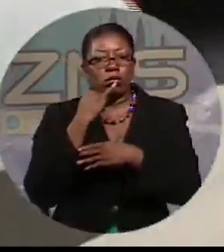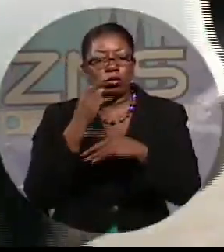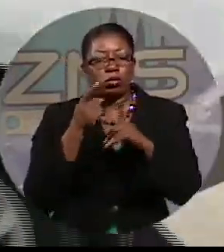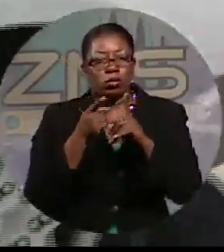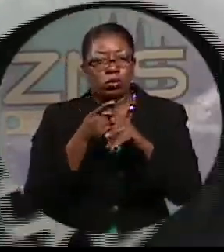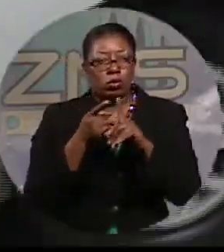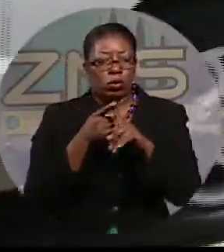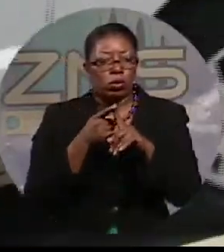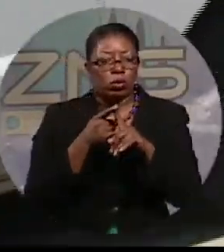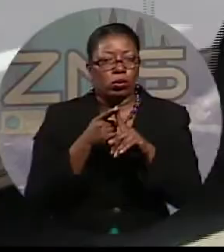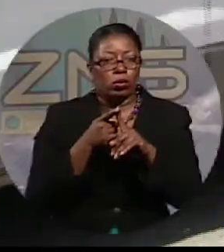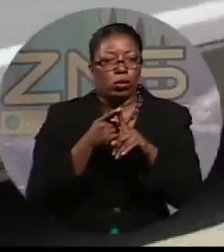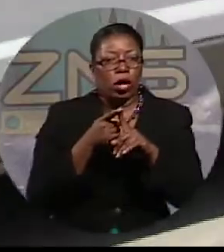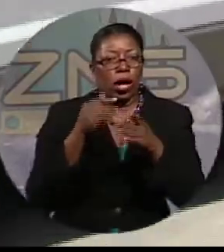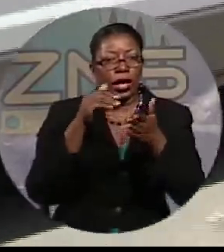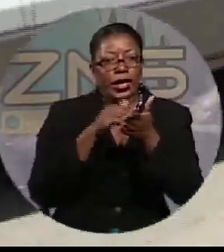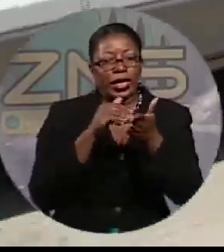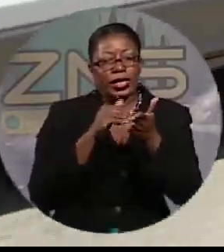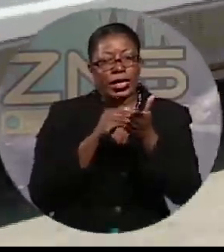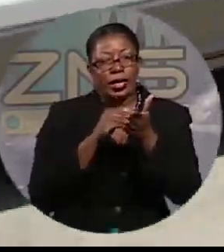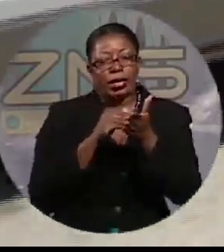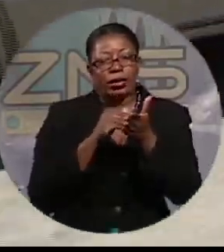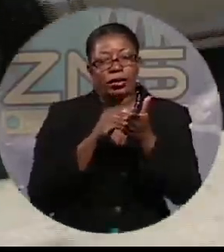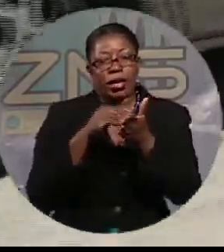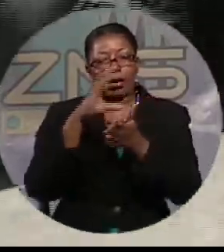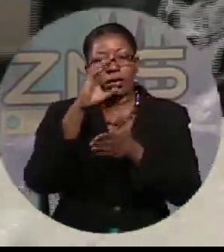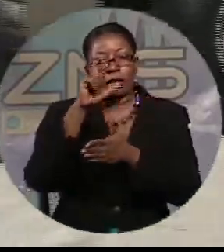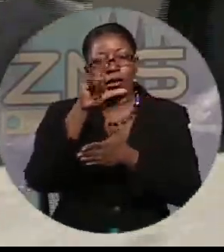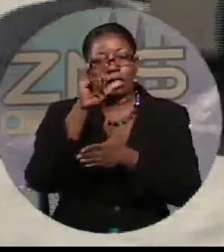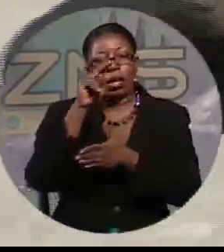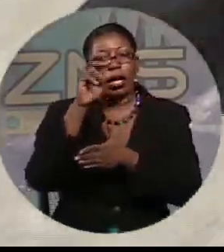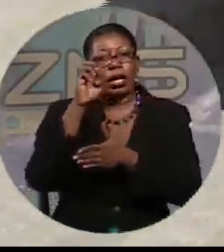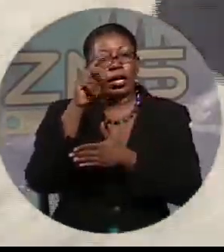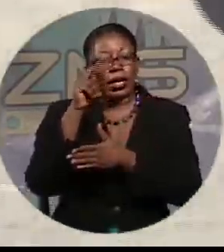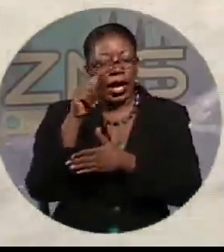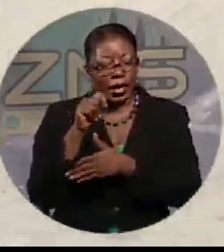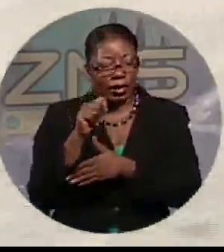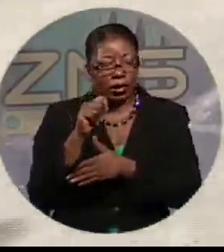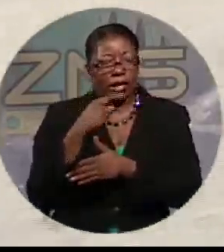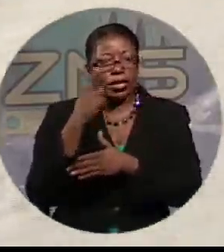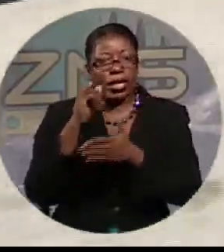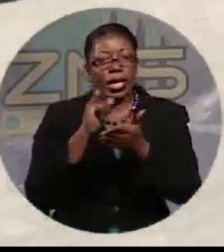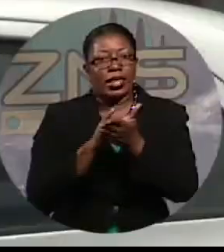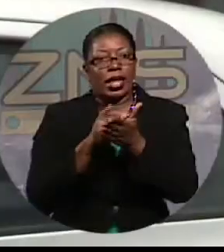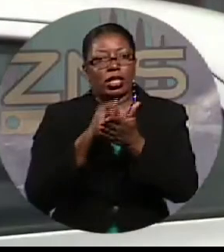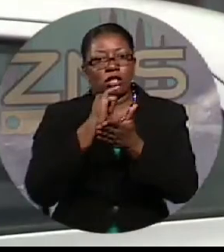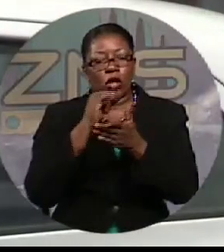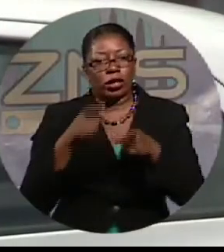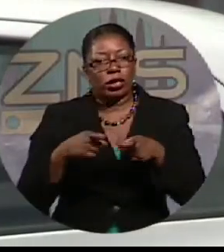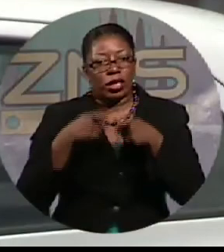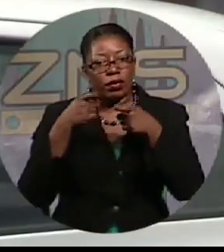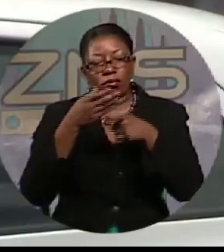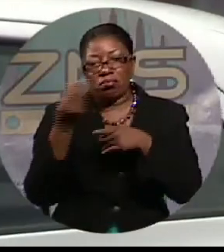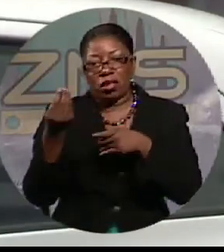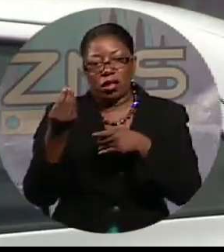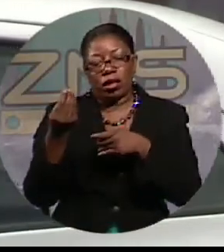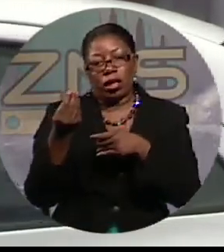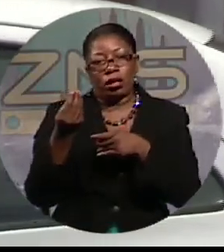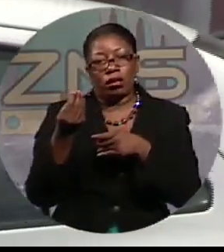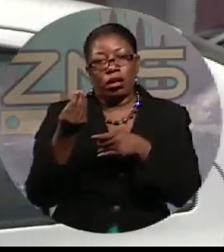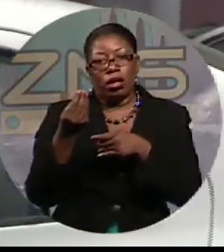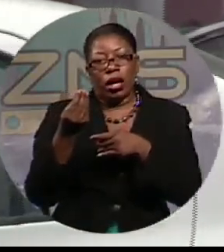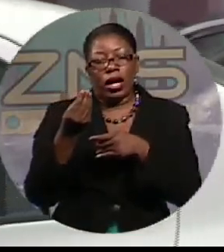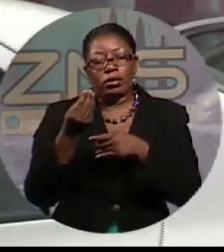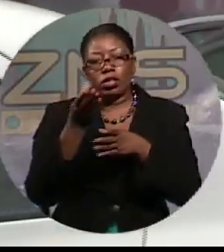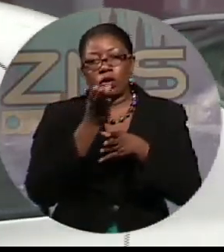his client, an assertion the witness denied. The witness insisted that she was not given any inducements but was telling the truth so that